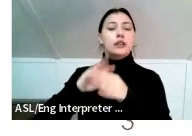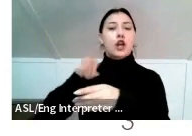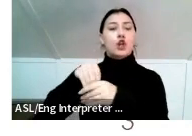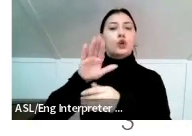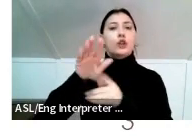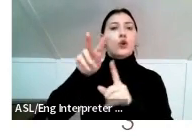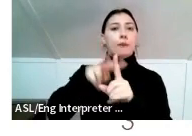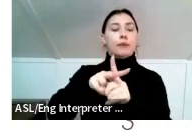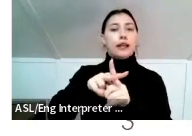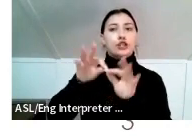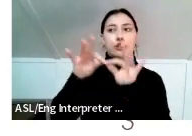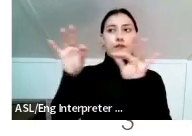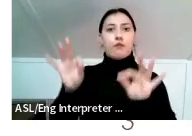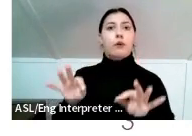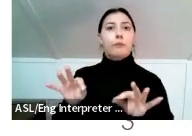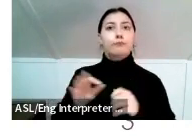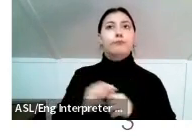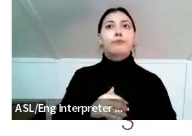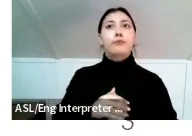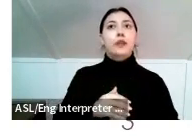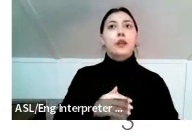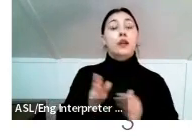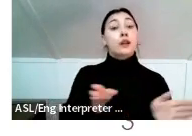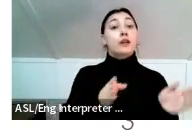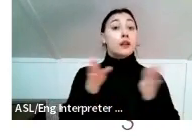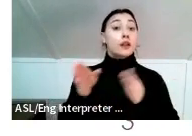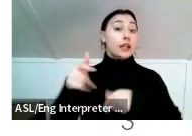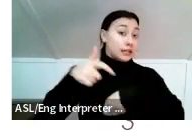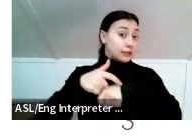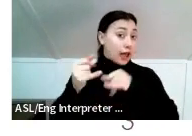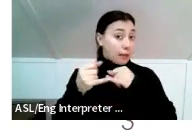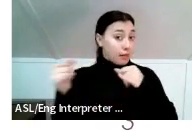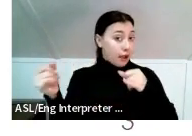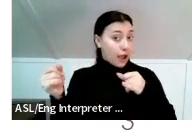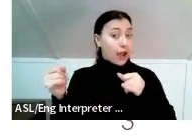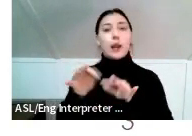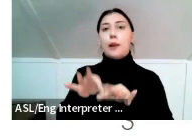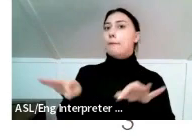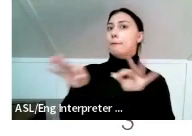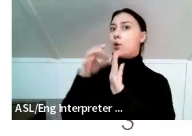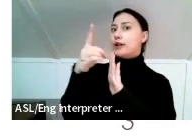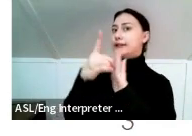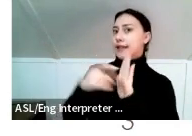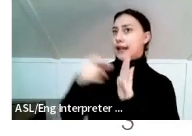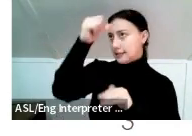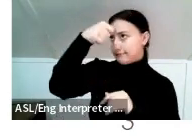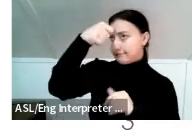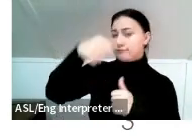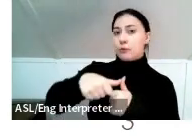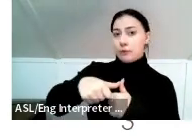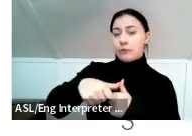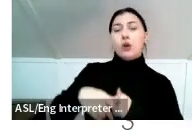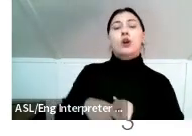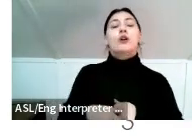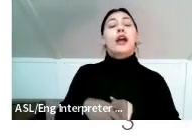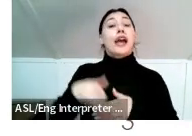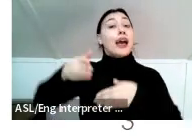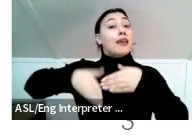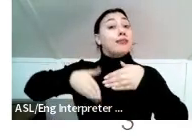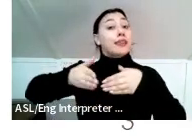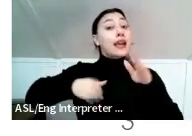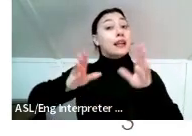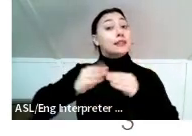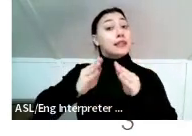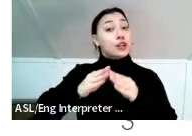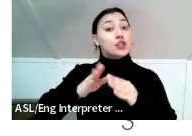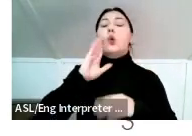We'll also go over a timeline and some key dates. And then we will have time for questions at the end, as